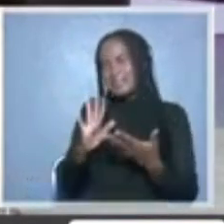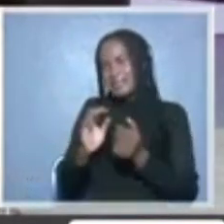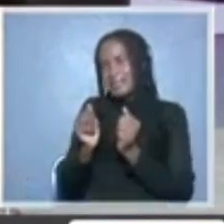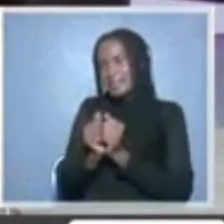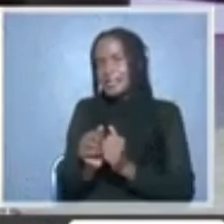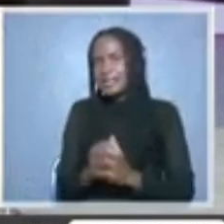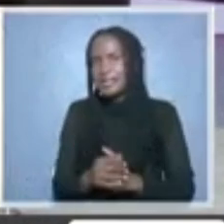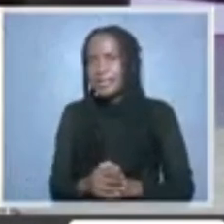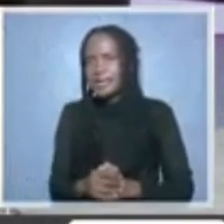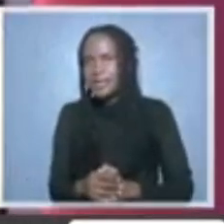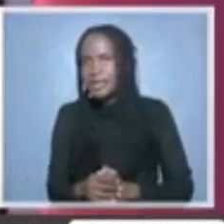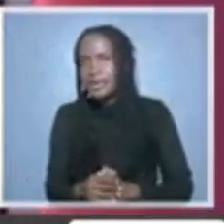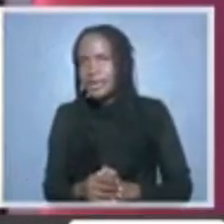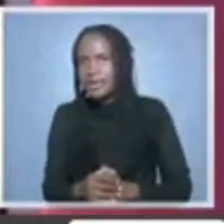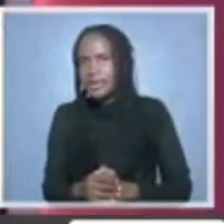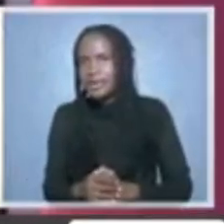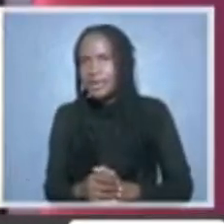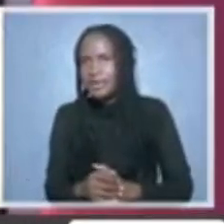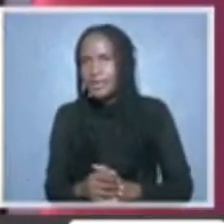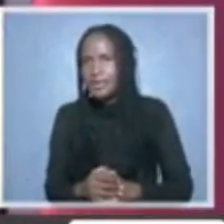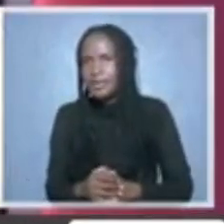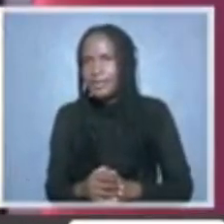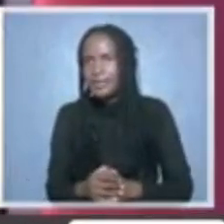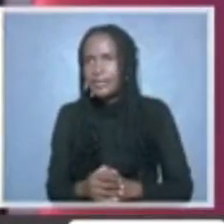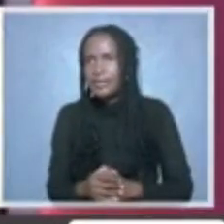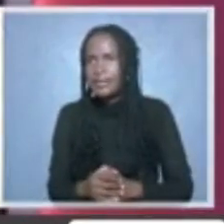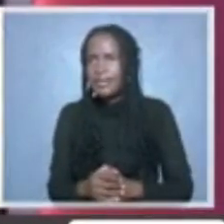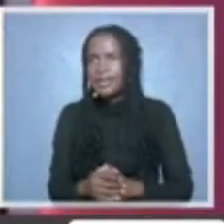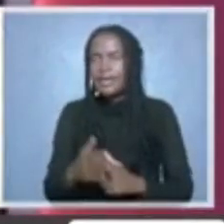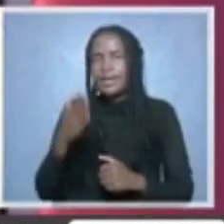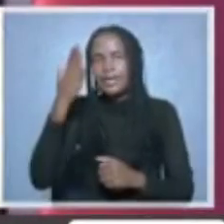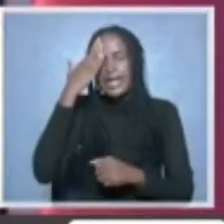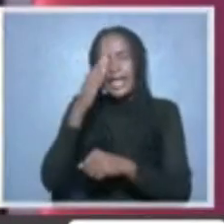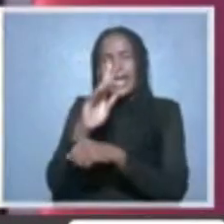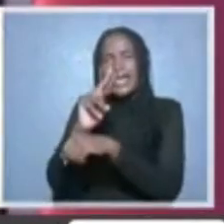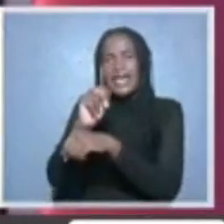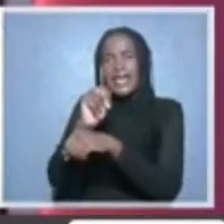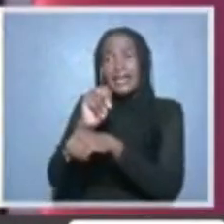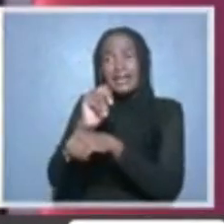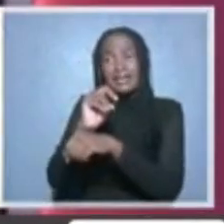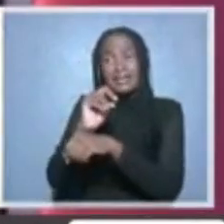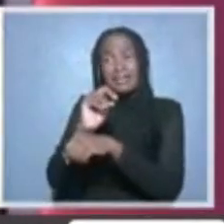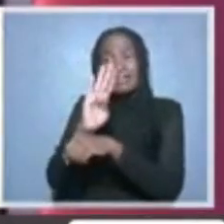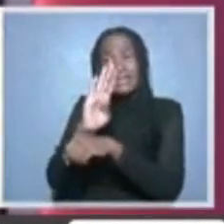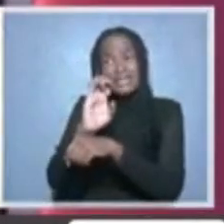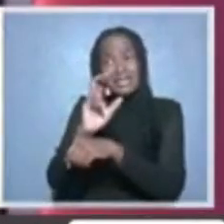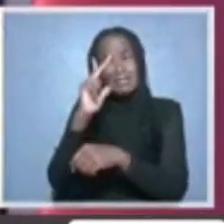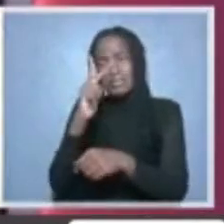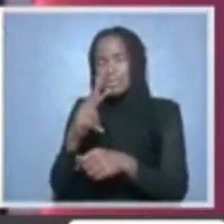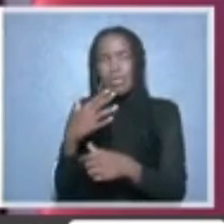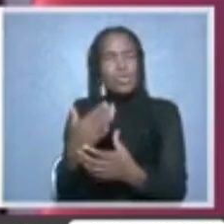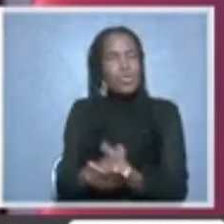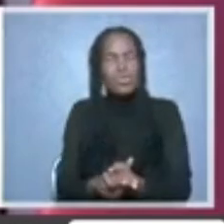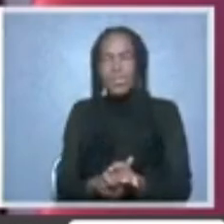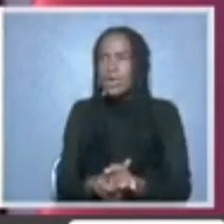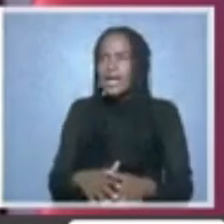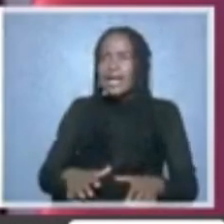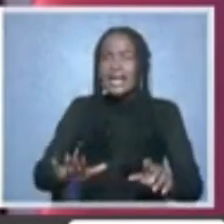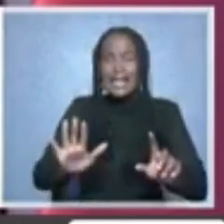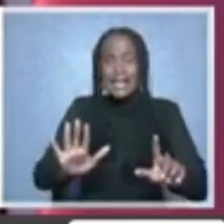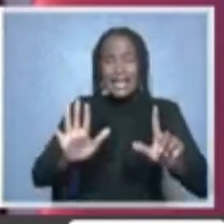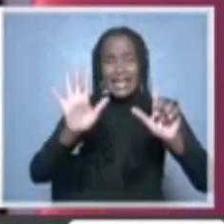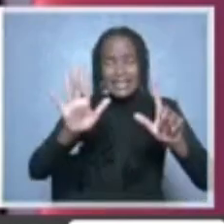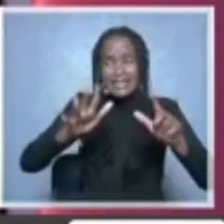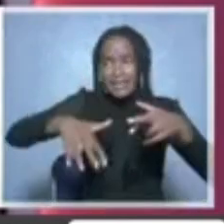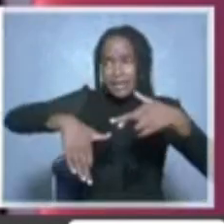mentioned, the NBC has comprehensively been covering the different processions that has happened across the country, across